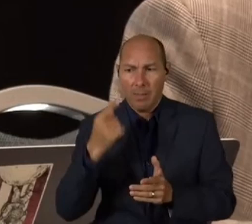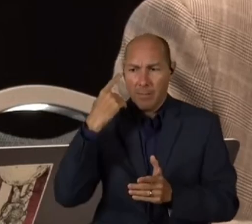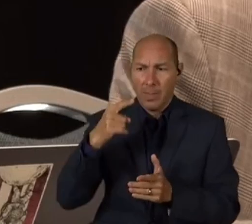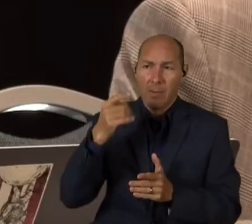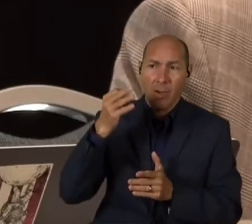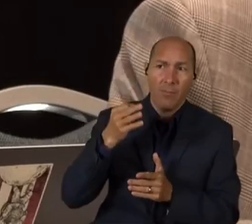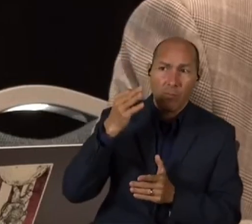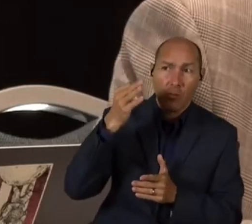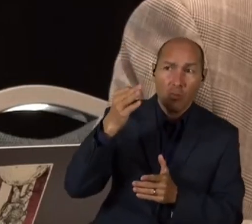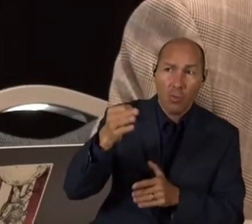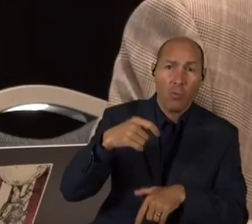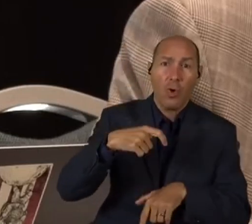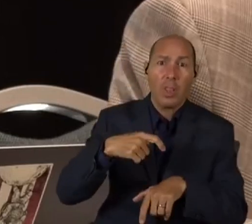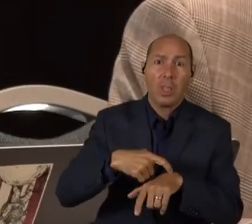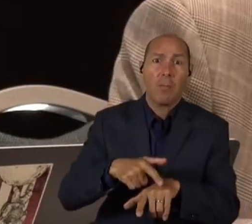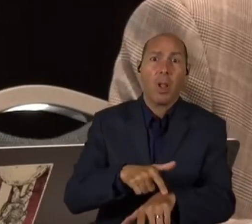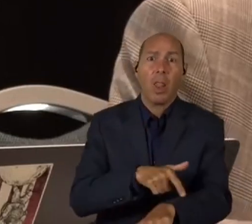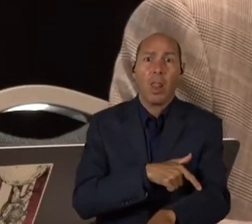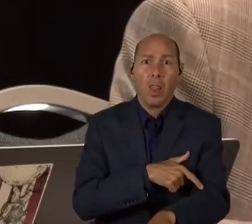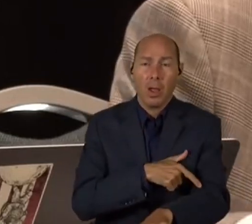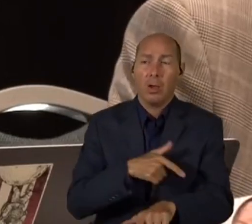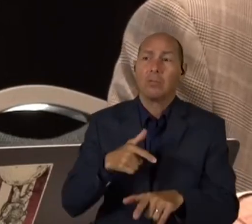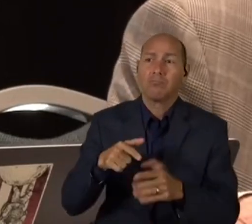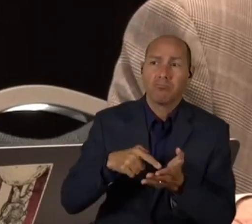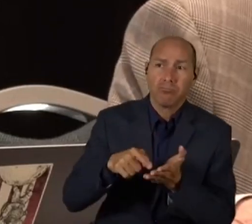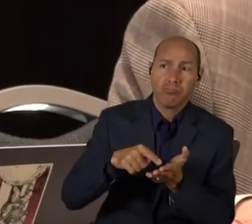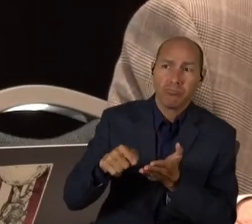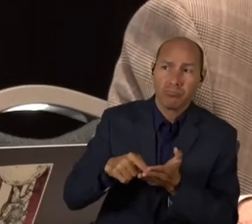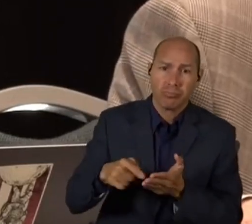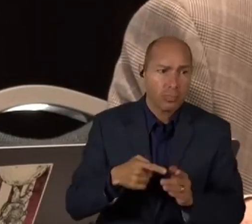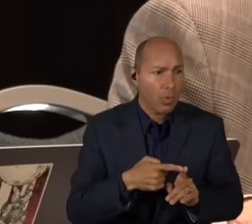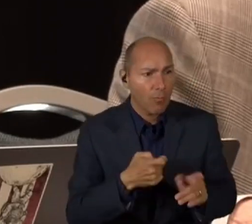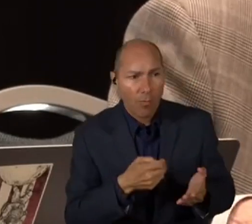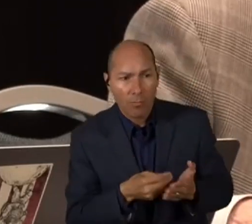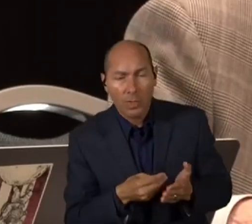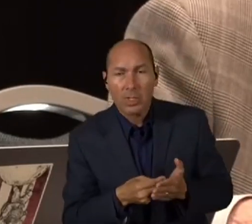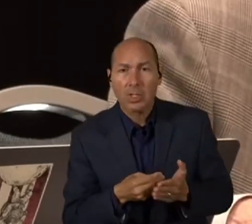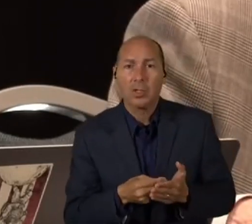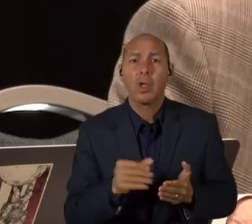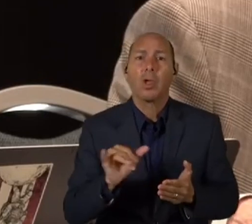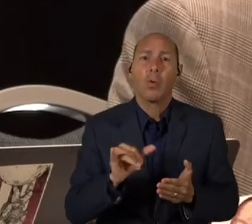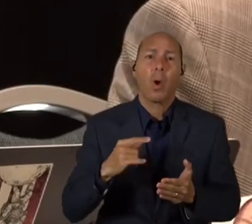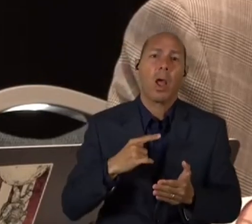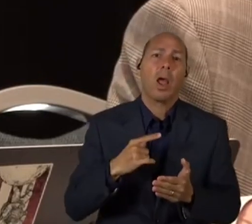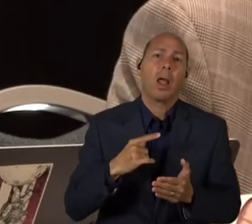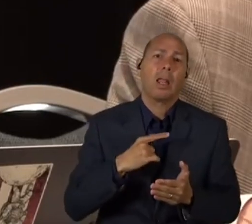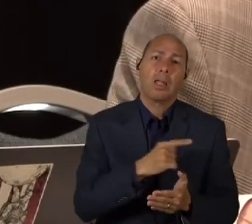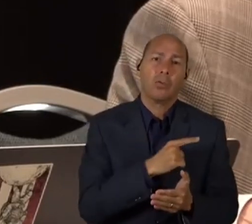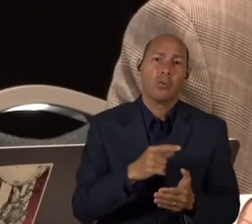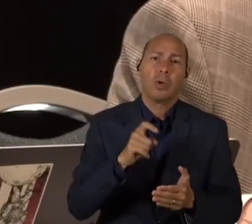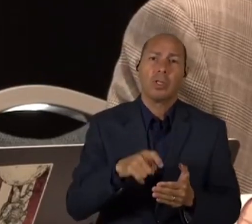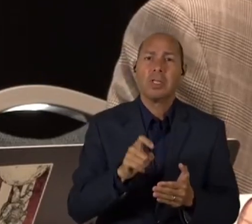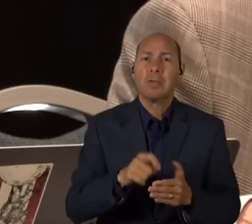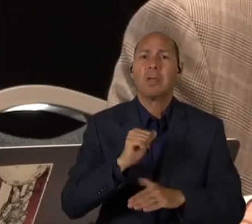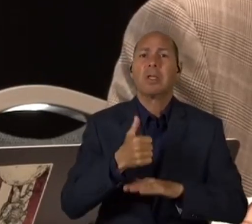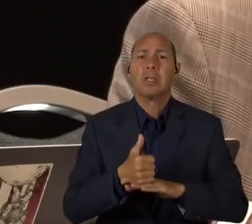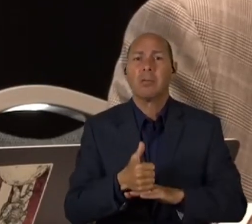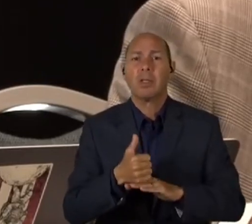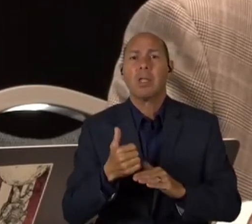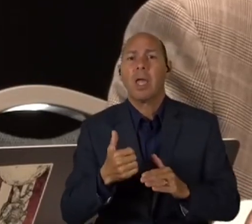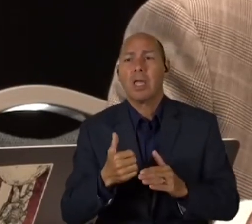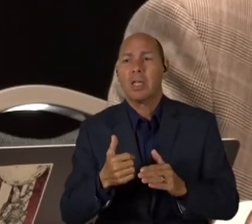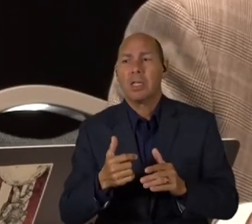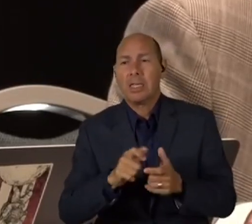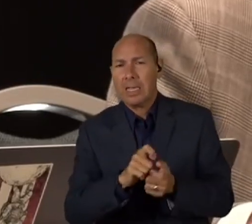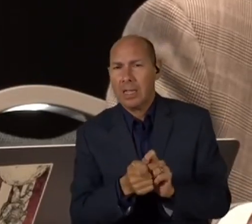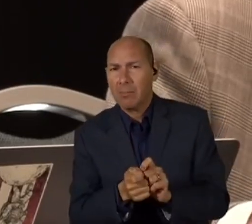balance are not yet behind us. We worked with the legislature, and new language was added to the final budget resolution that will